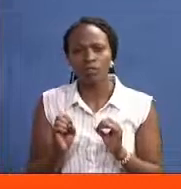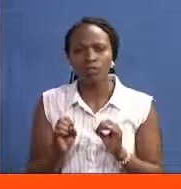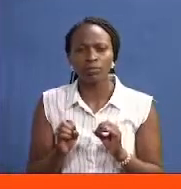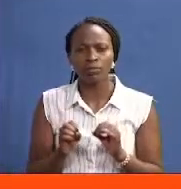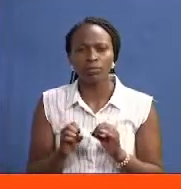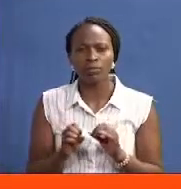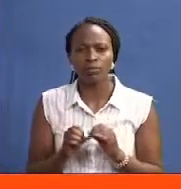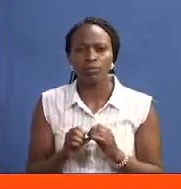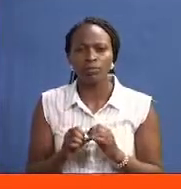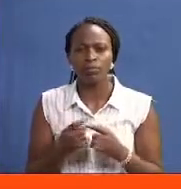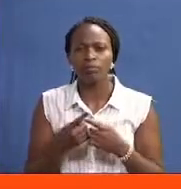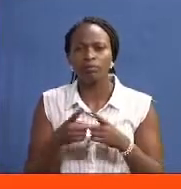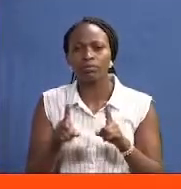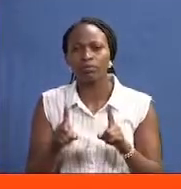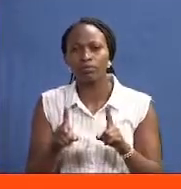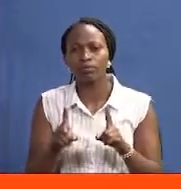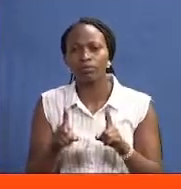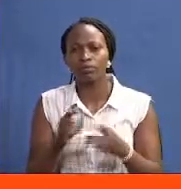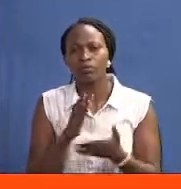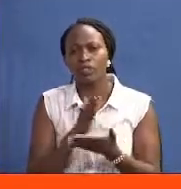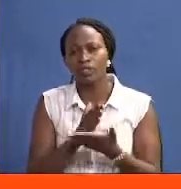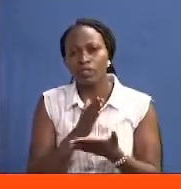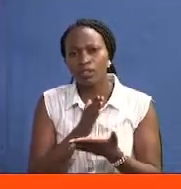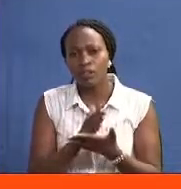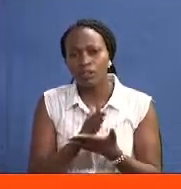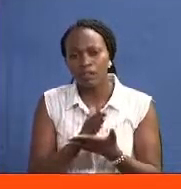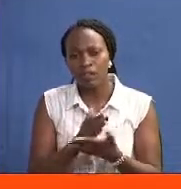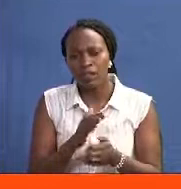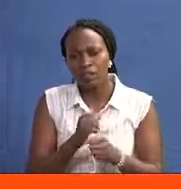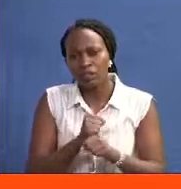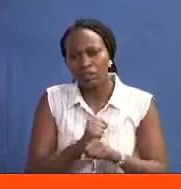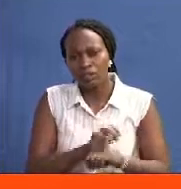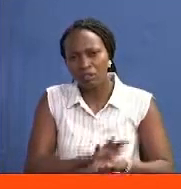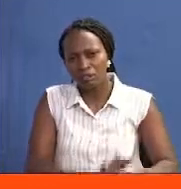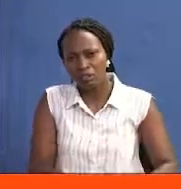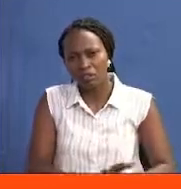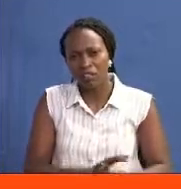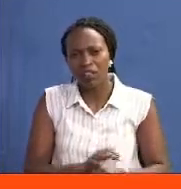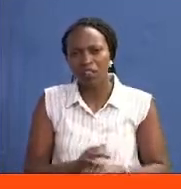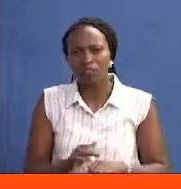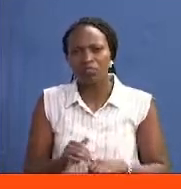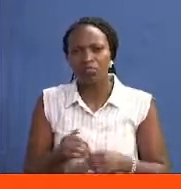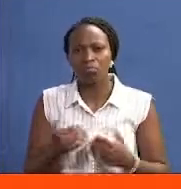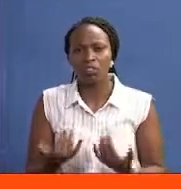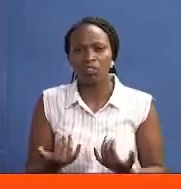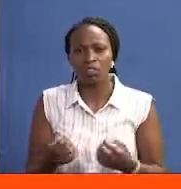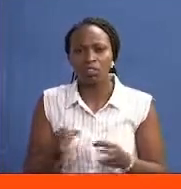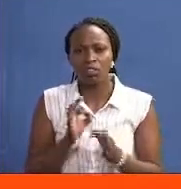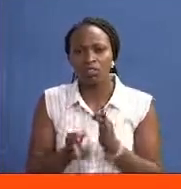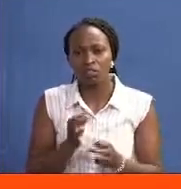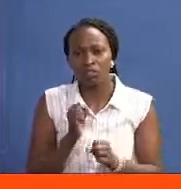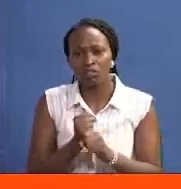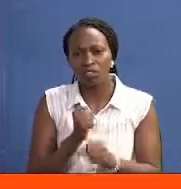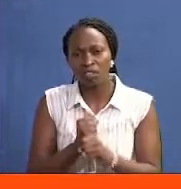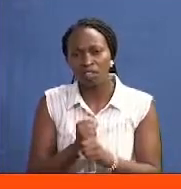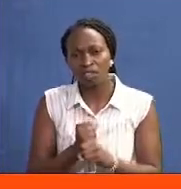that. But honestly, that would be difficult, but it would be the ideal situation. Can it be done? With a lot of difficulty,